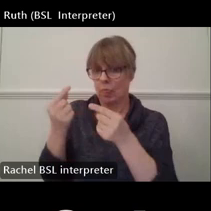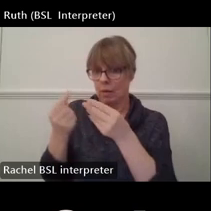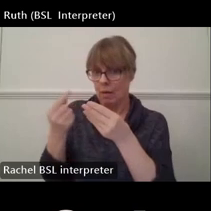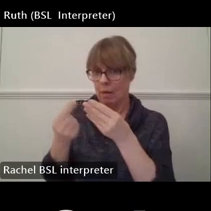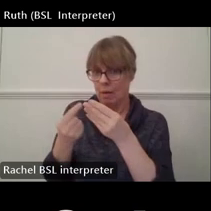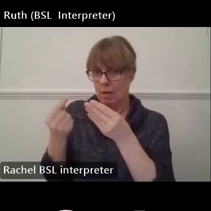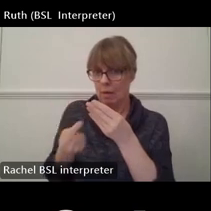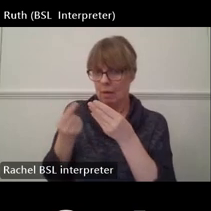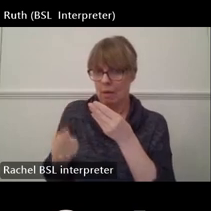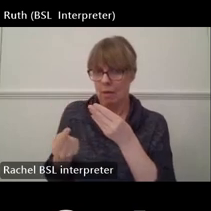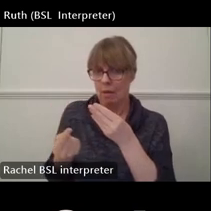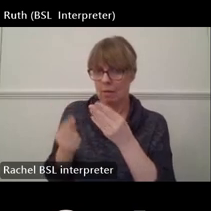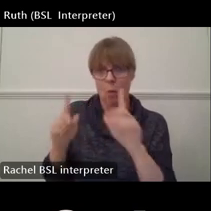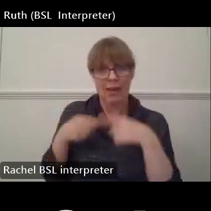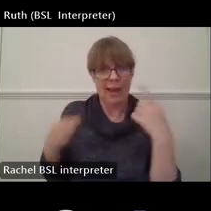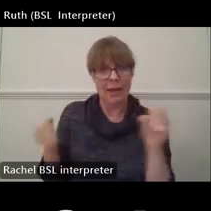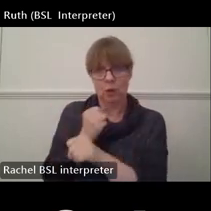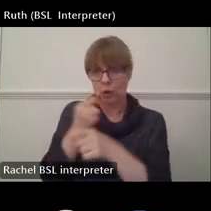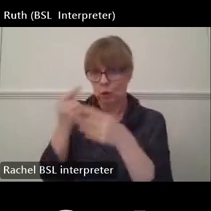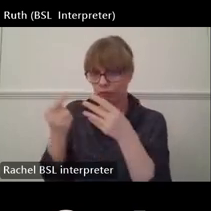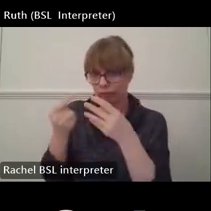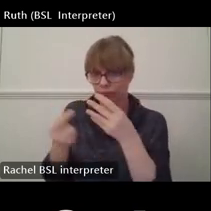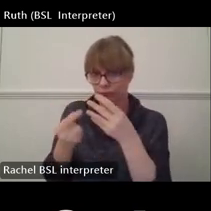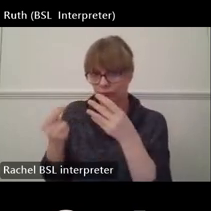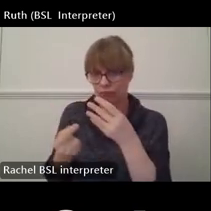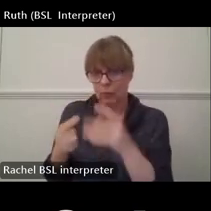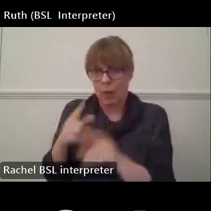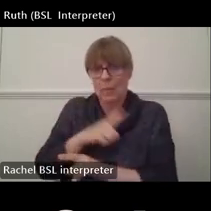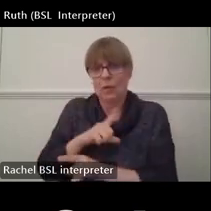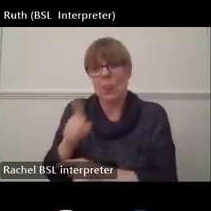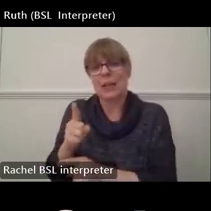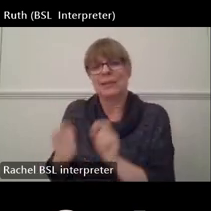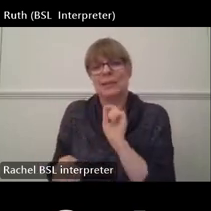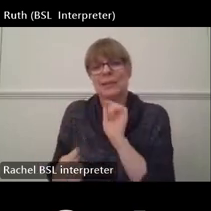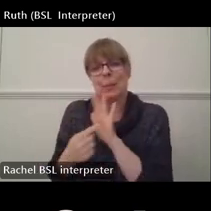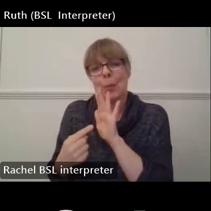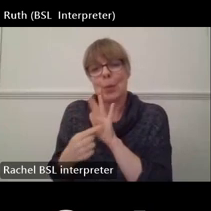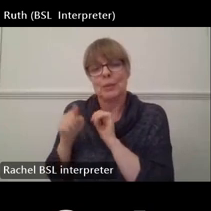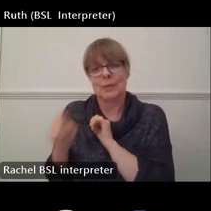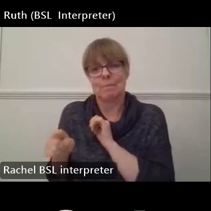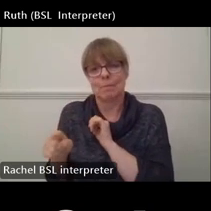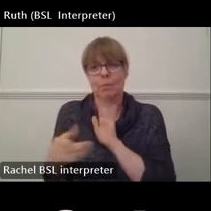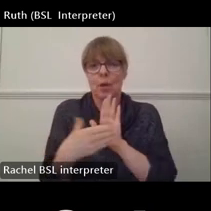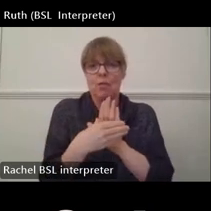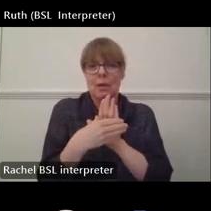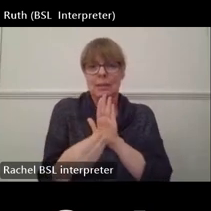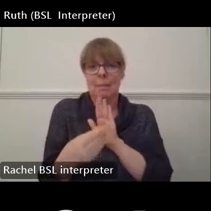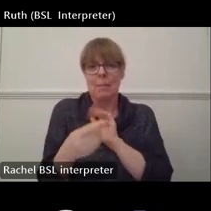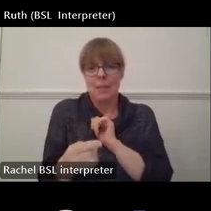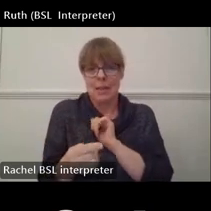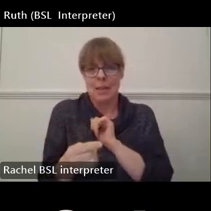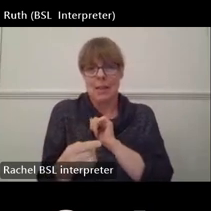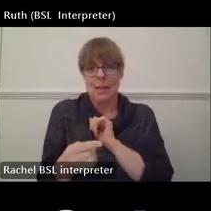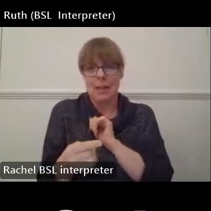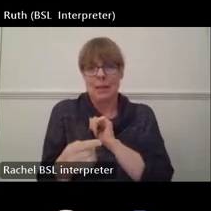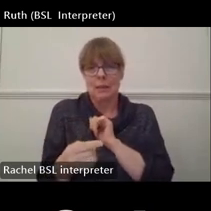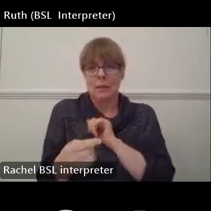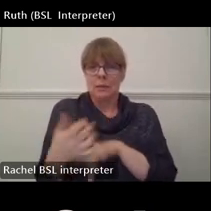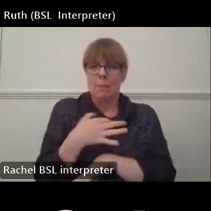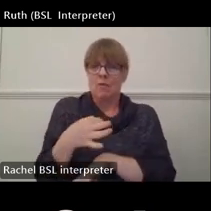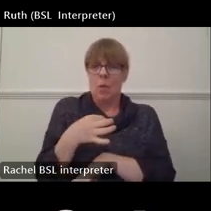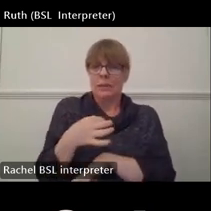what we can do. And because, let's say, for example, I'm